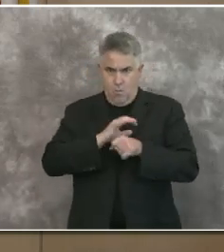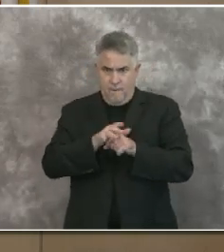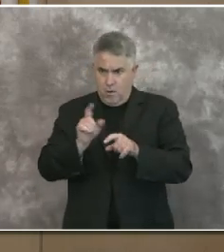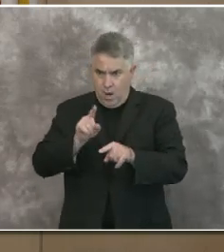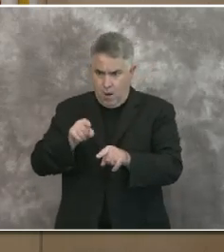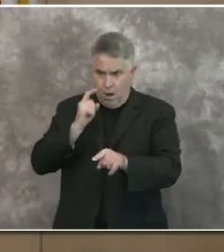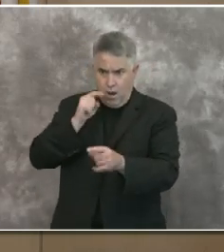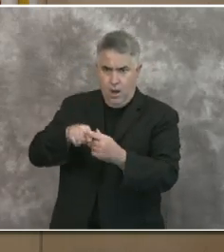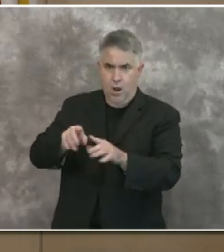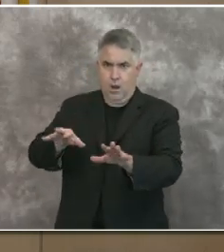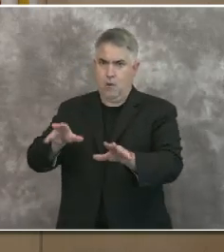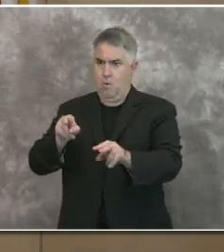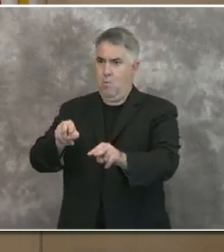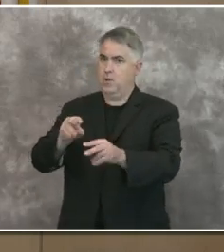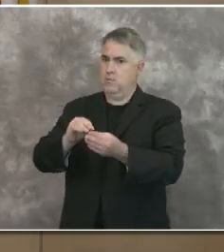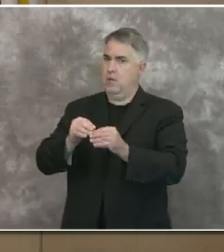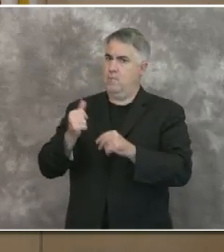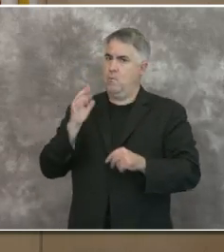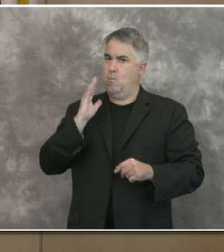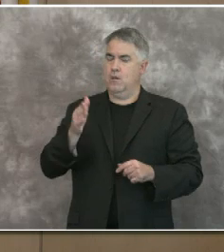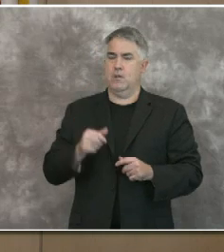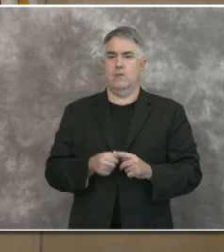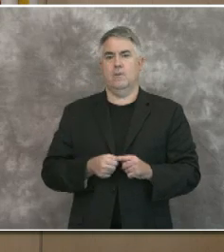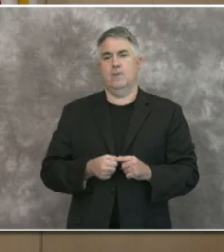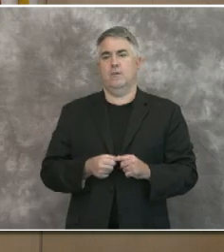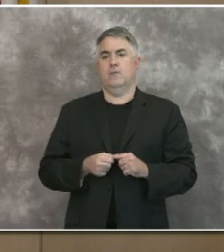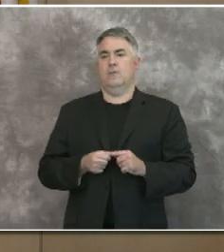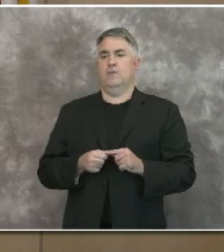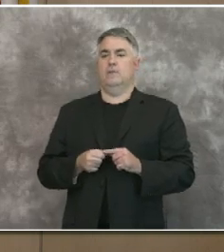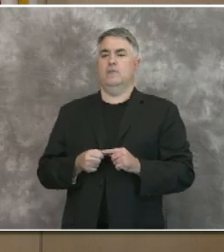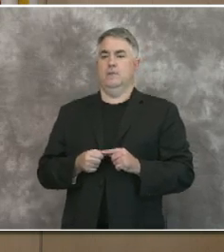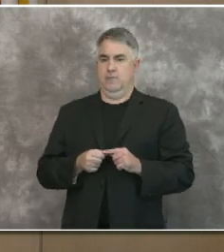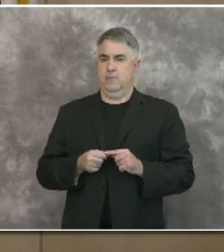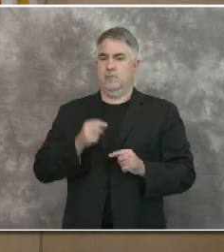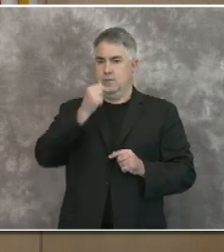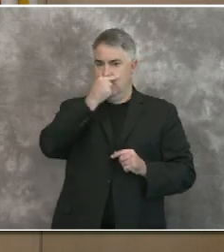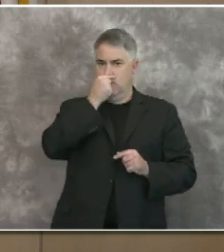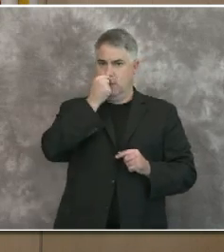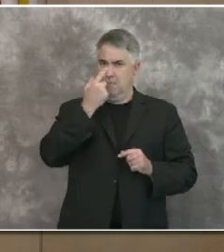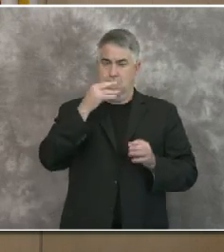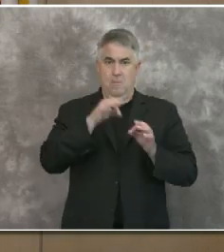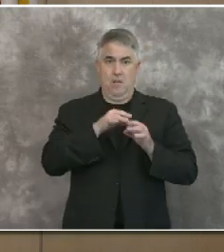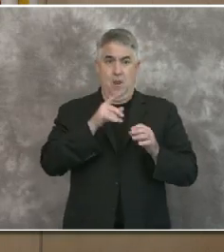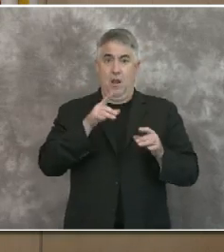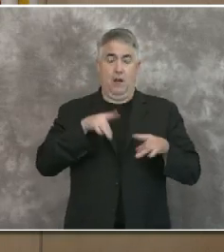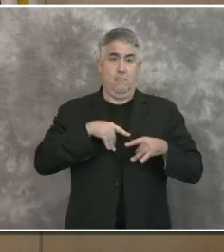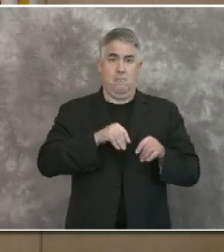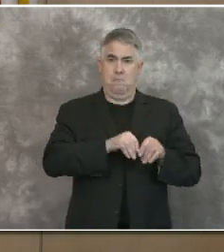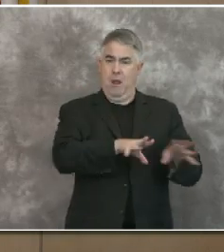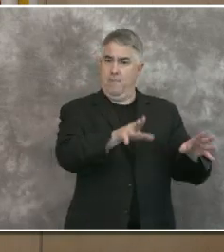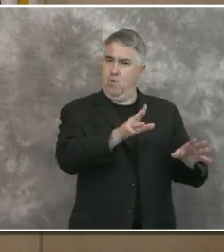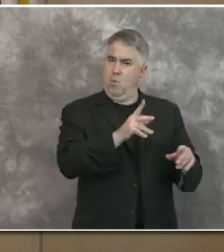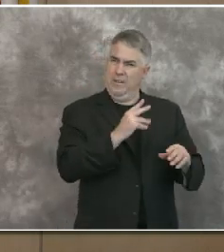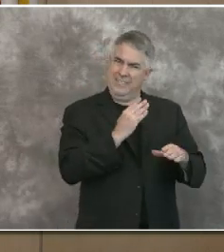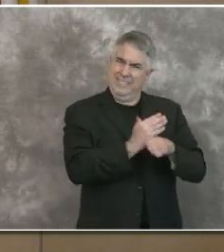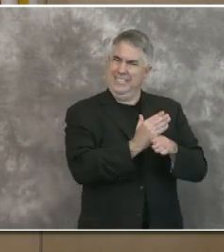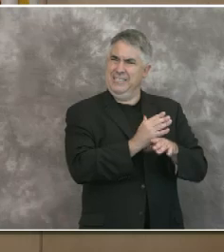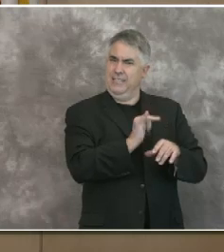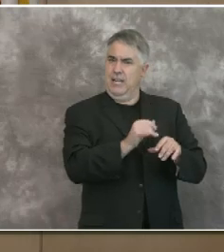metrics that we have identified as triggers are serious, and we will be monitoring